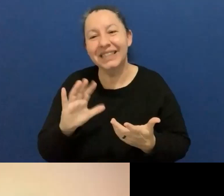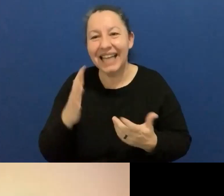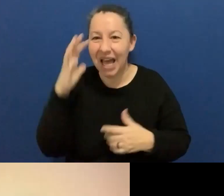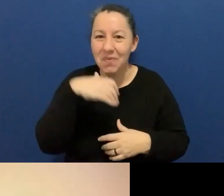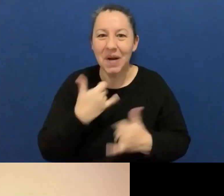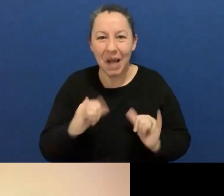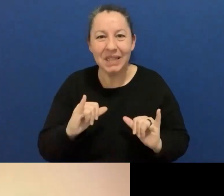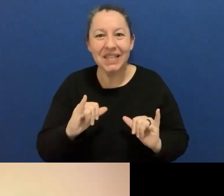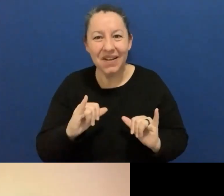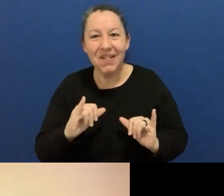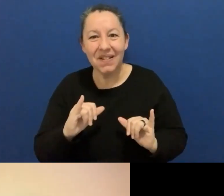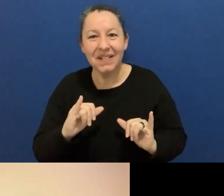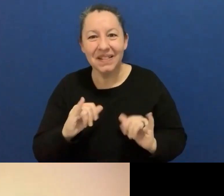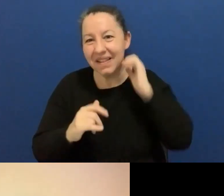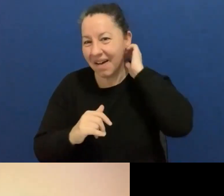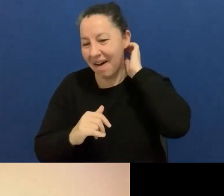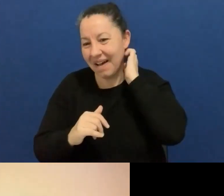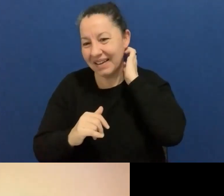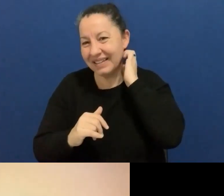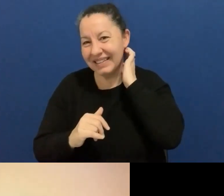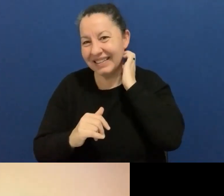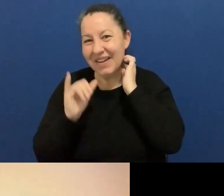A for life. That doesn't usually happen.